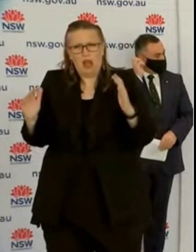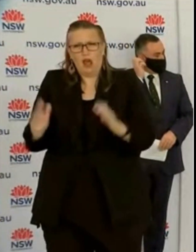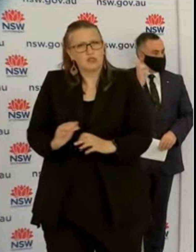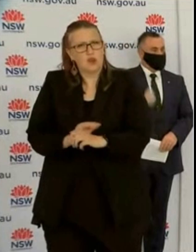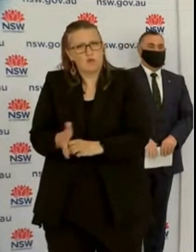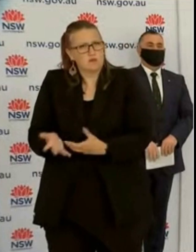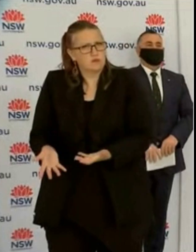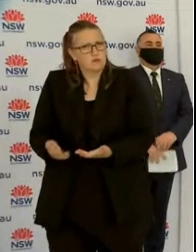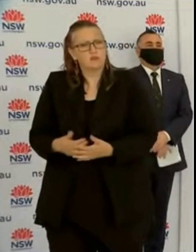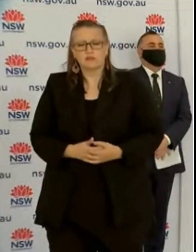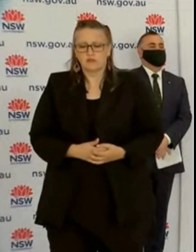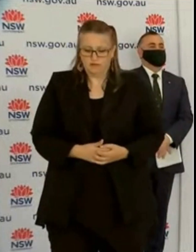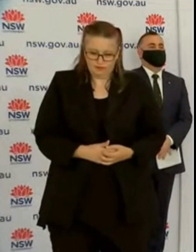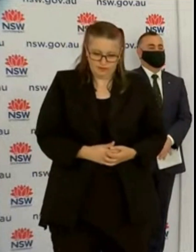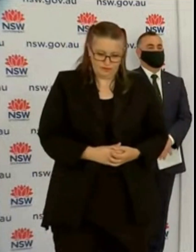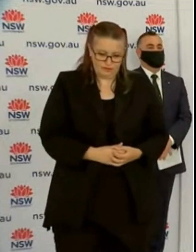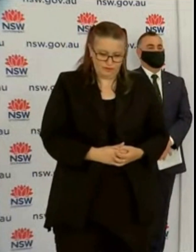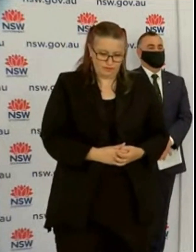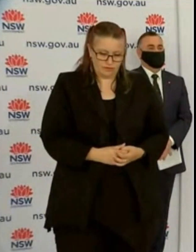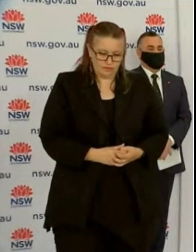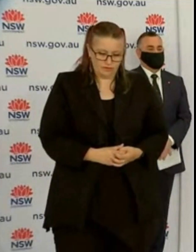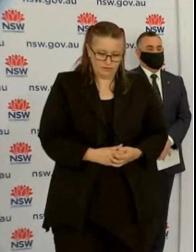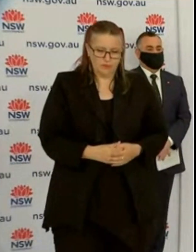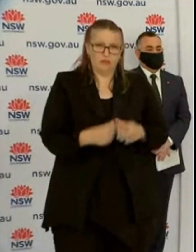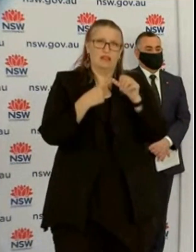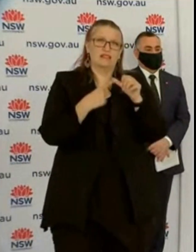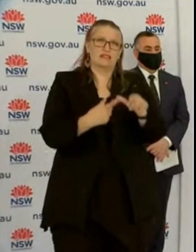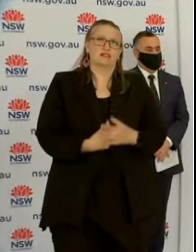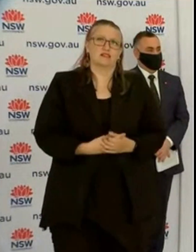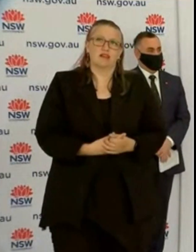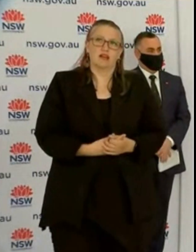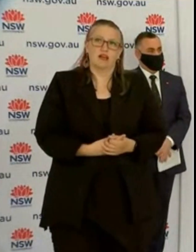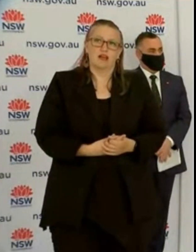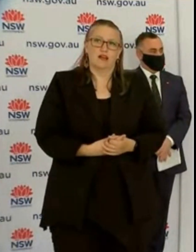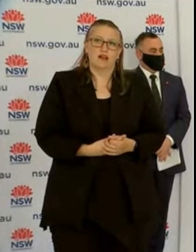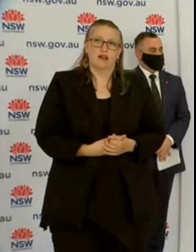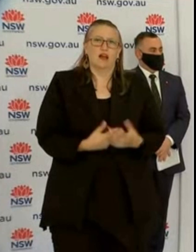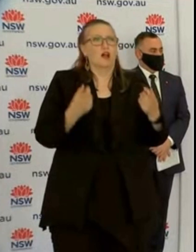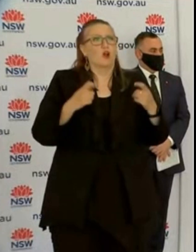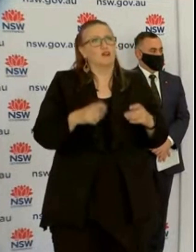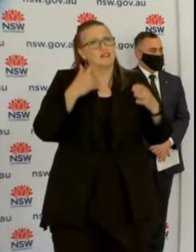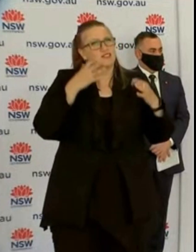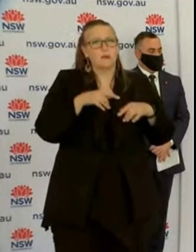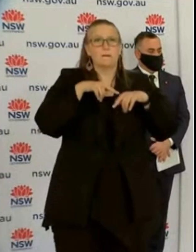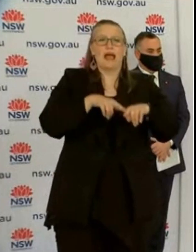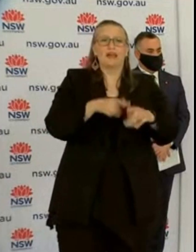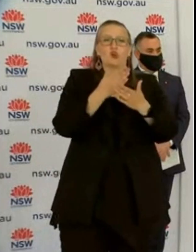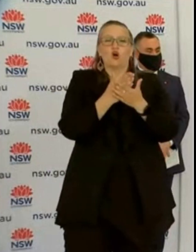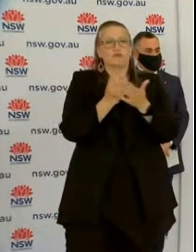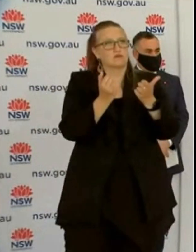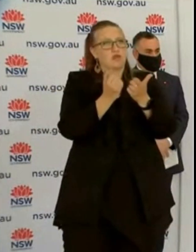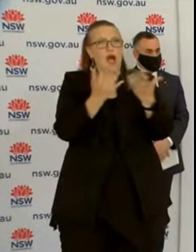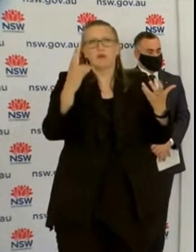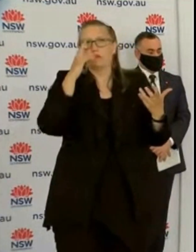in relation to any area of concern, it's based on head of population. So some councils have smaller populations than others, so you can't just do it